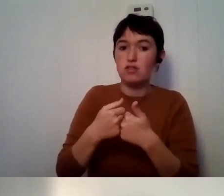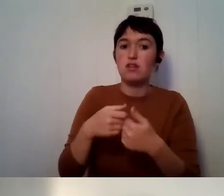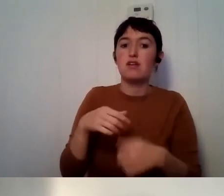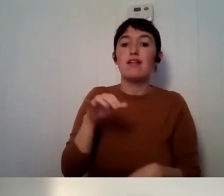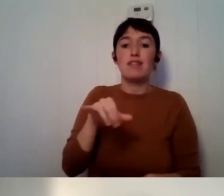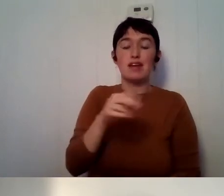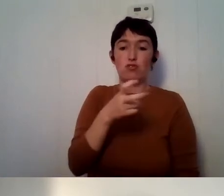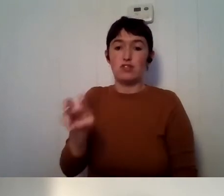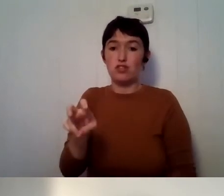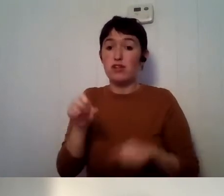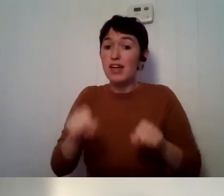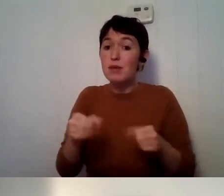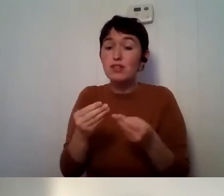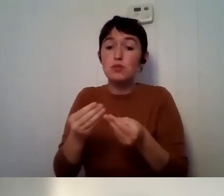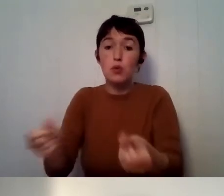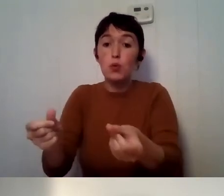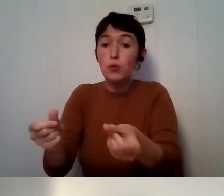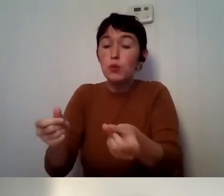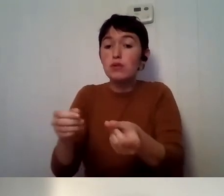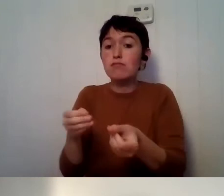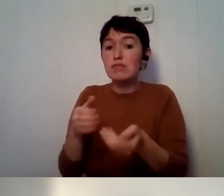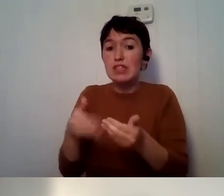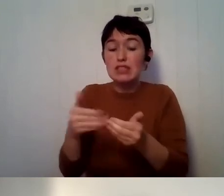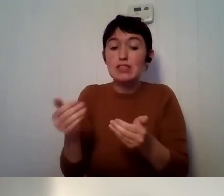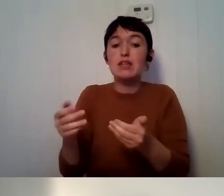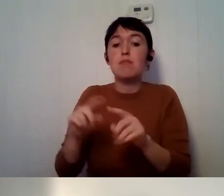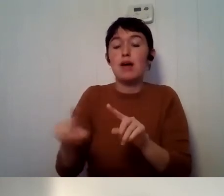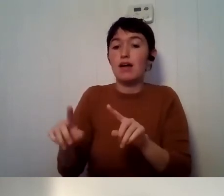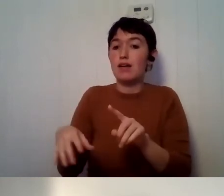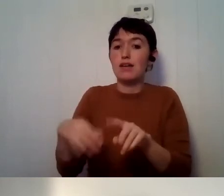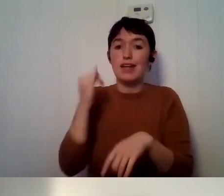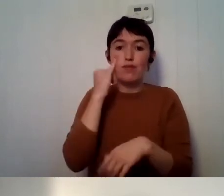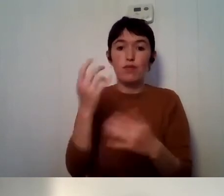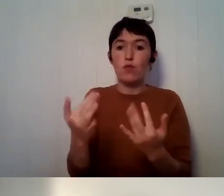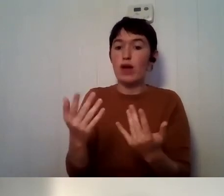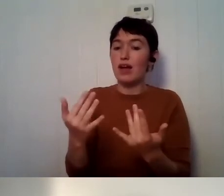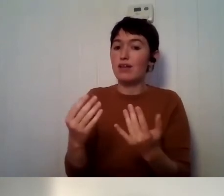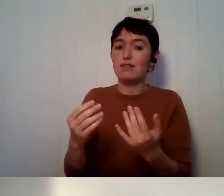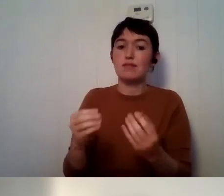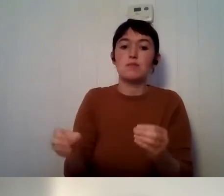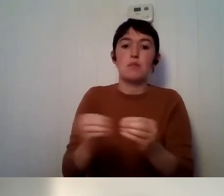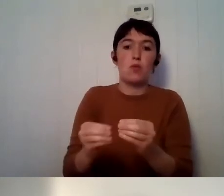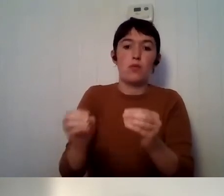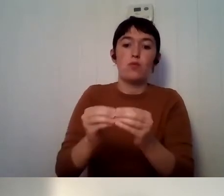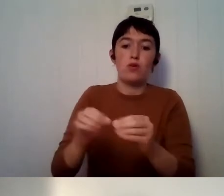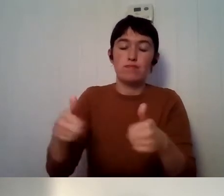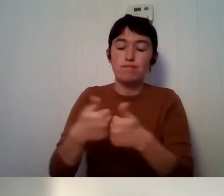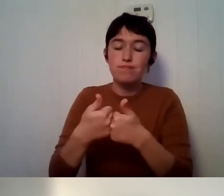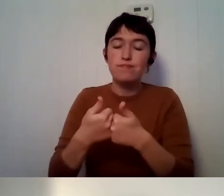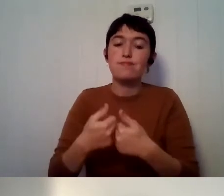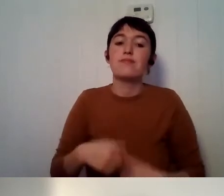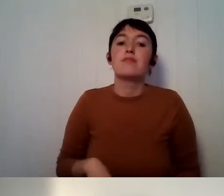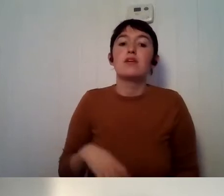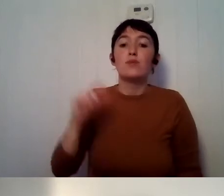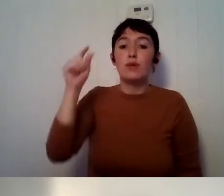more difficult it then becomes for governments around the world to actually make that transition happen. And